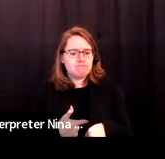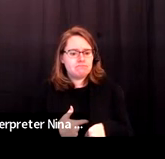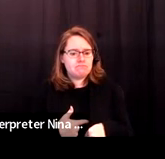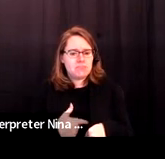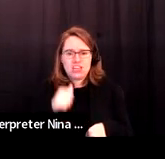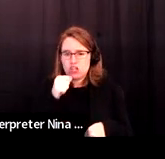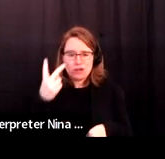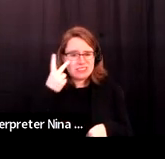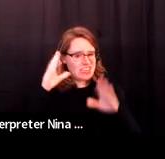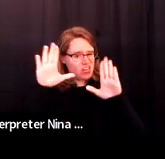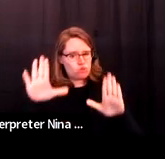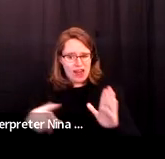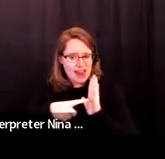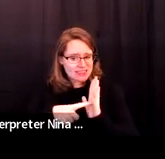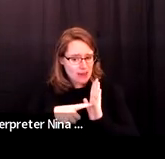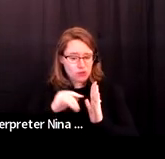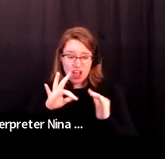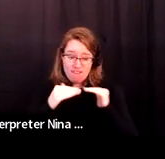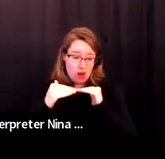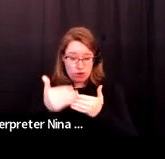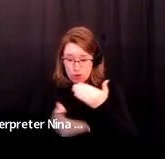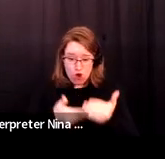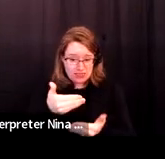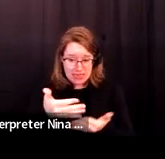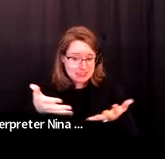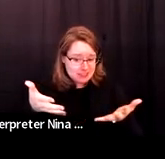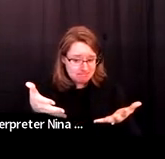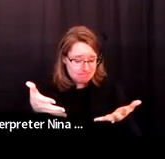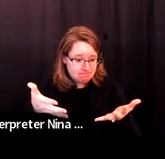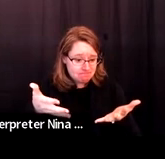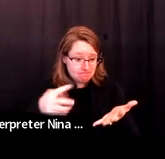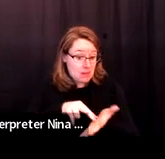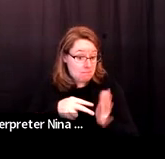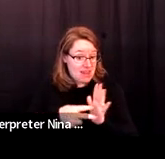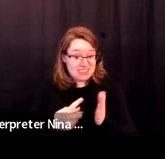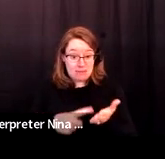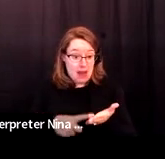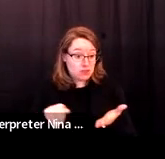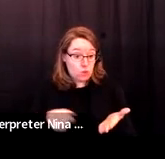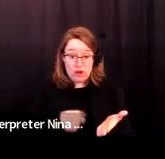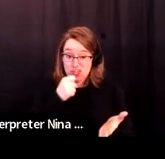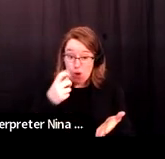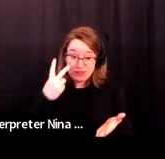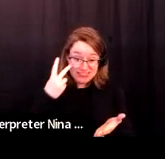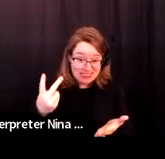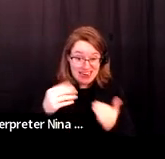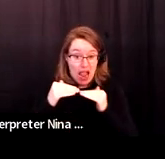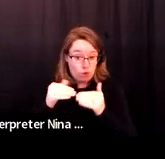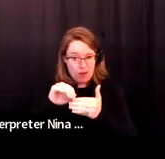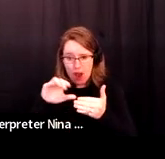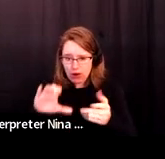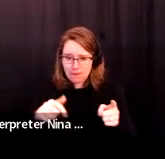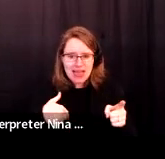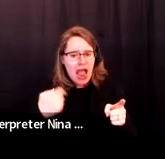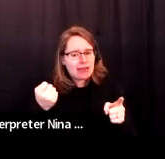times of equitable process, right? Which also means we sometimes don't see equitable outcomes either. So I hear your challenge in it,